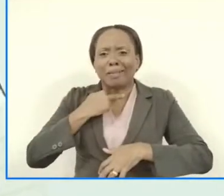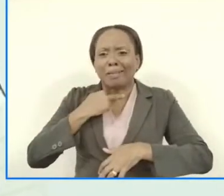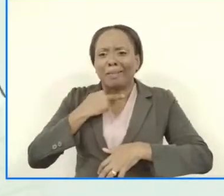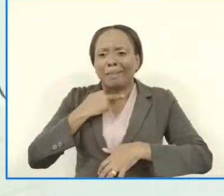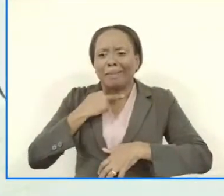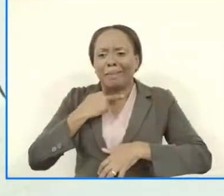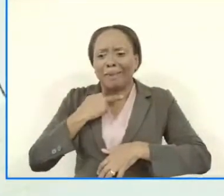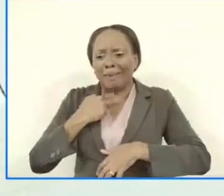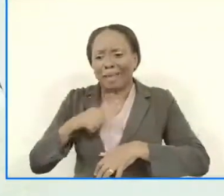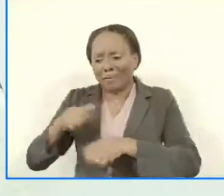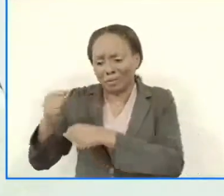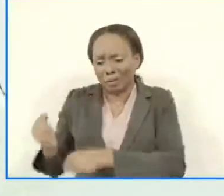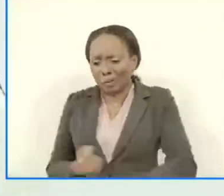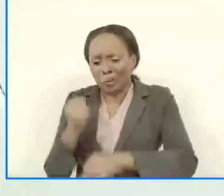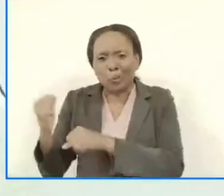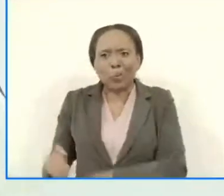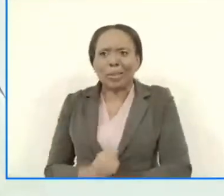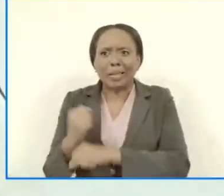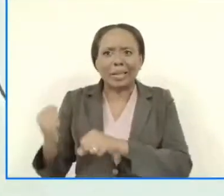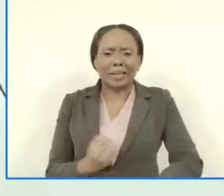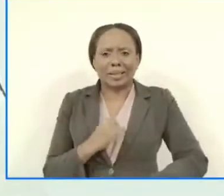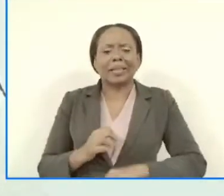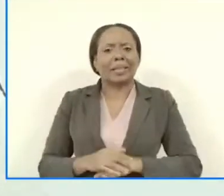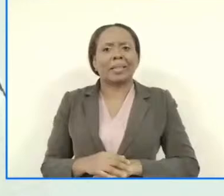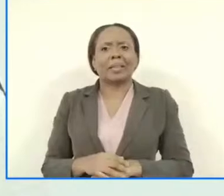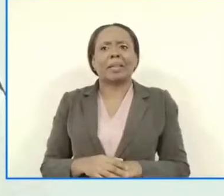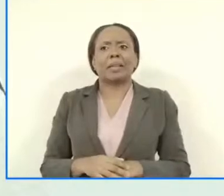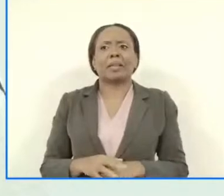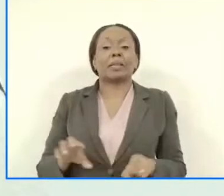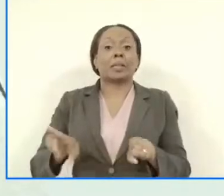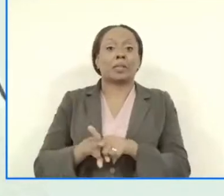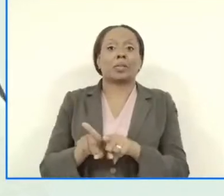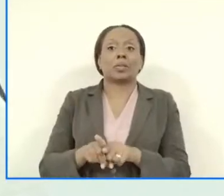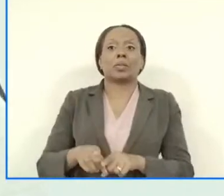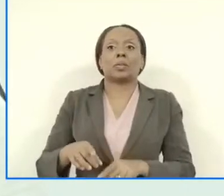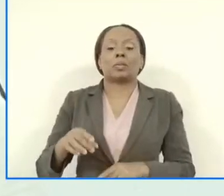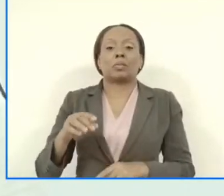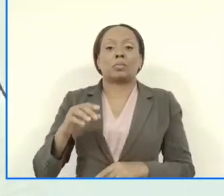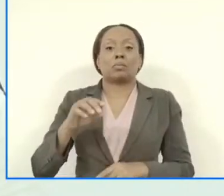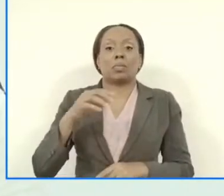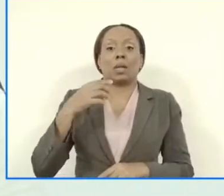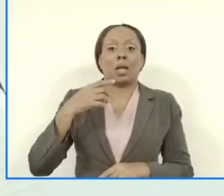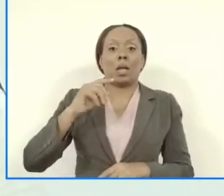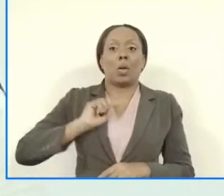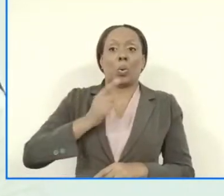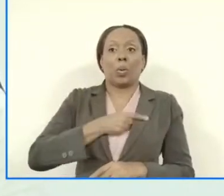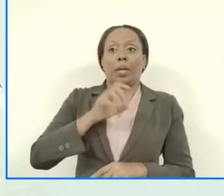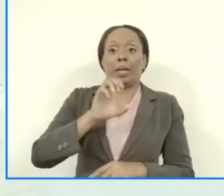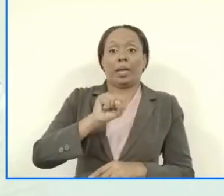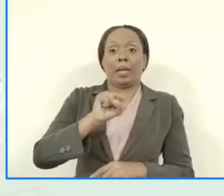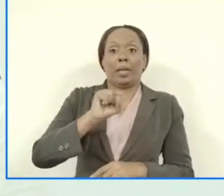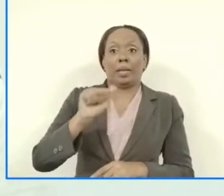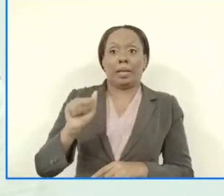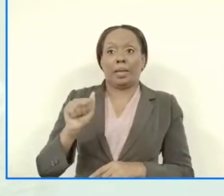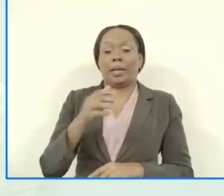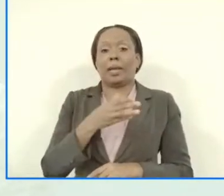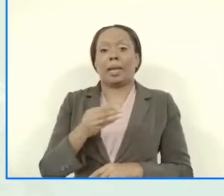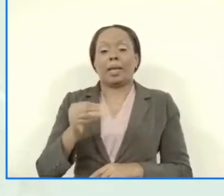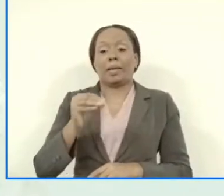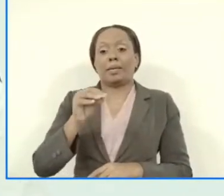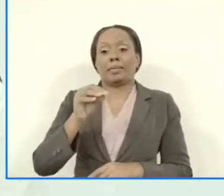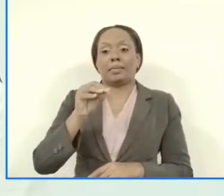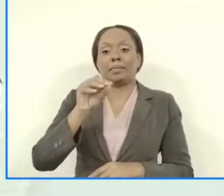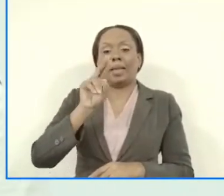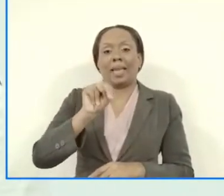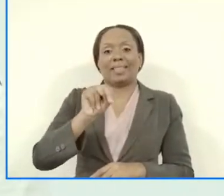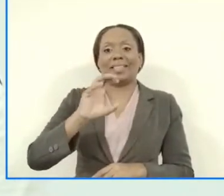as well as our sister department, that of the National Conservation Committee. So we have trucks